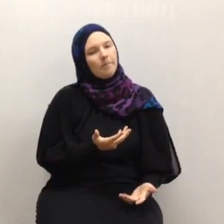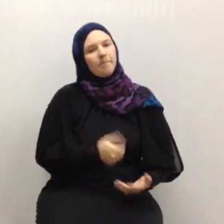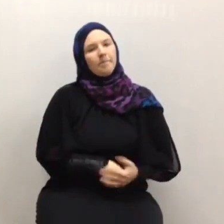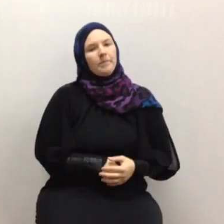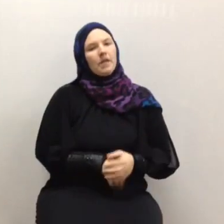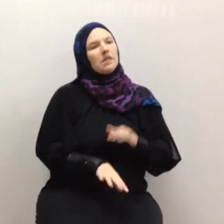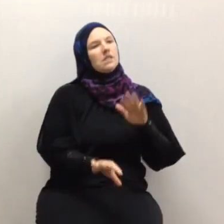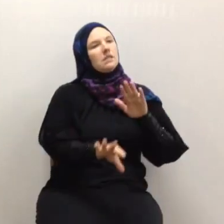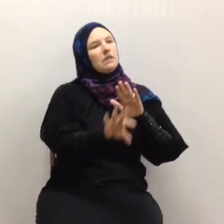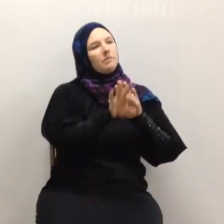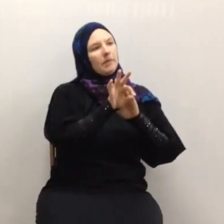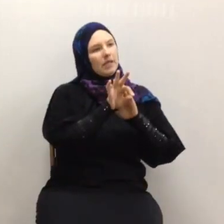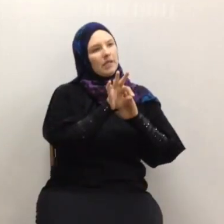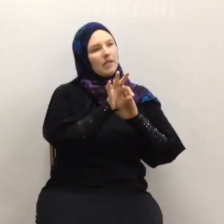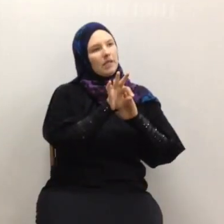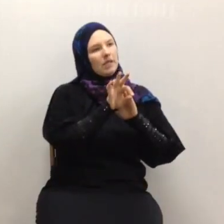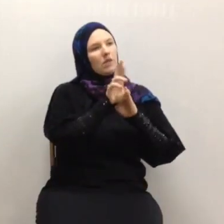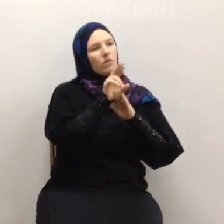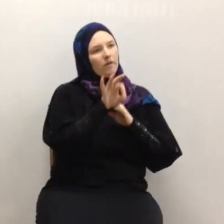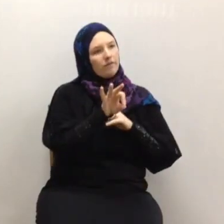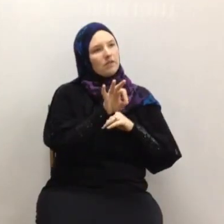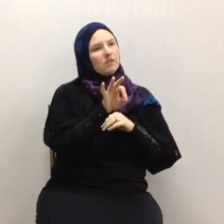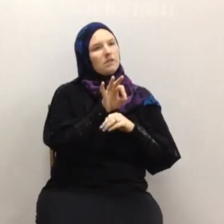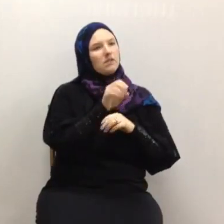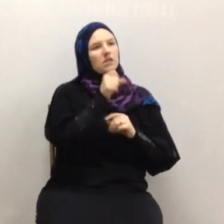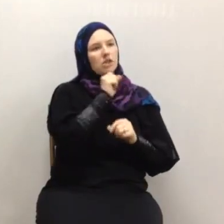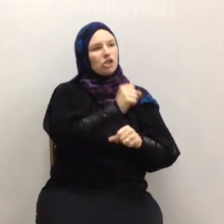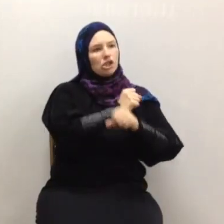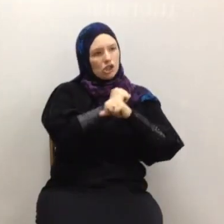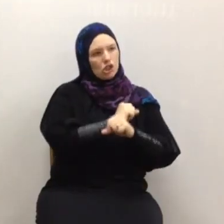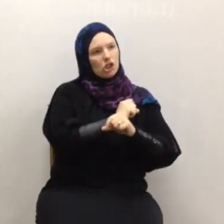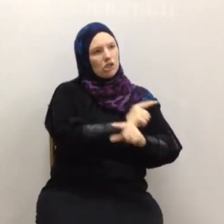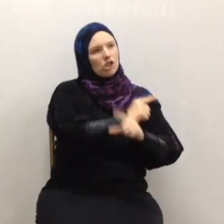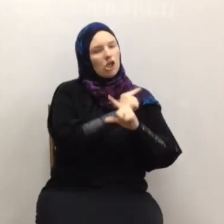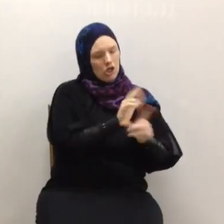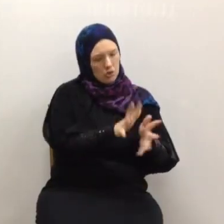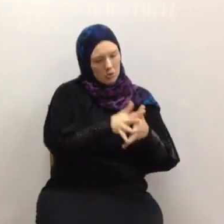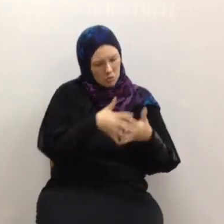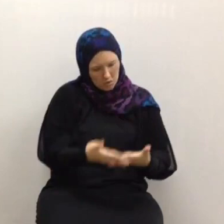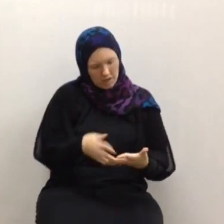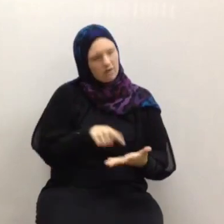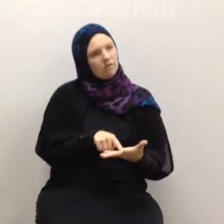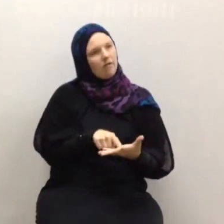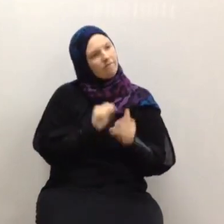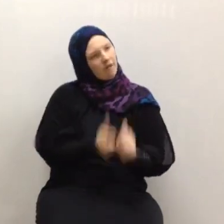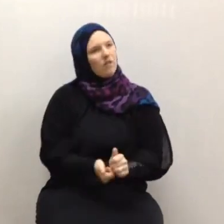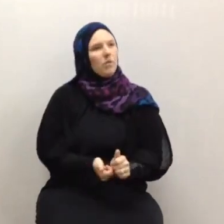guarded, the Quran, and follow it. May Allah help us follow the Quran.